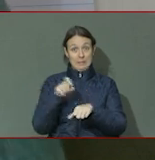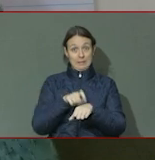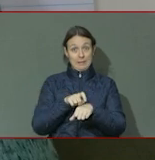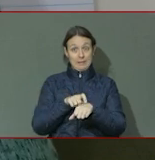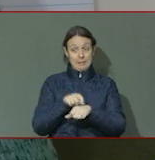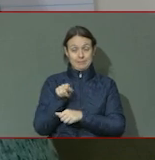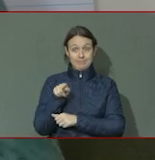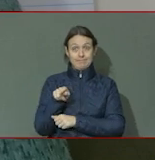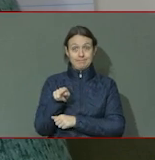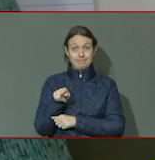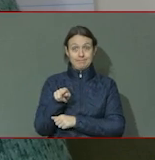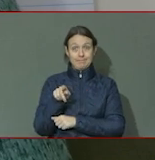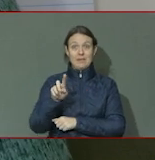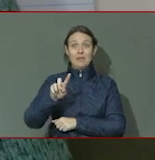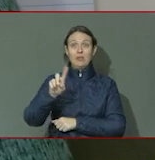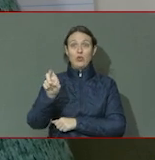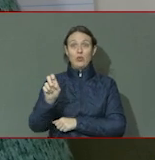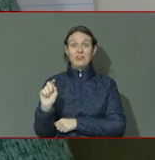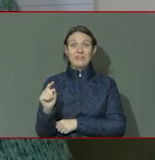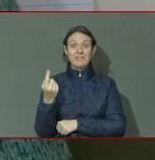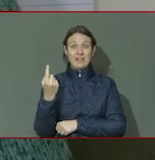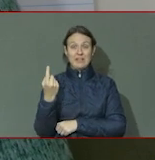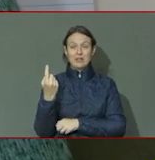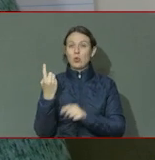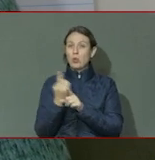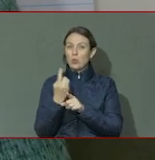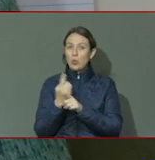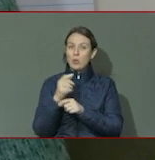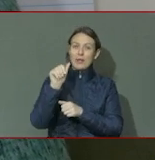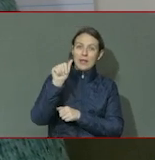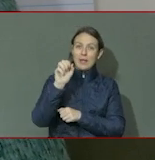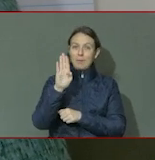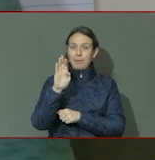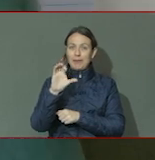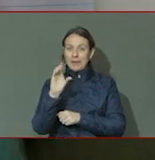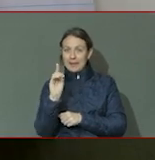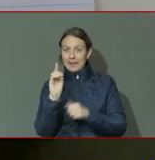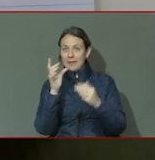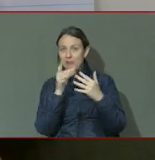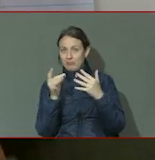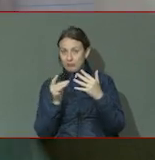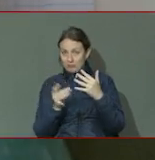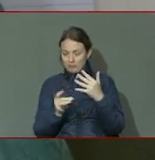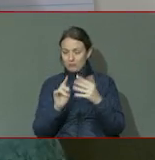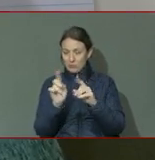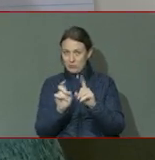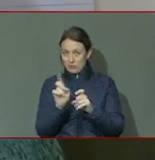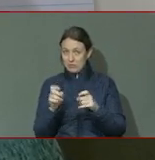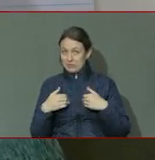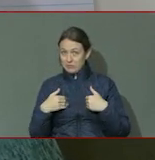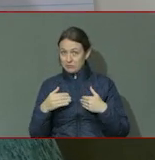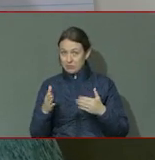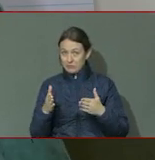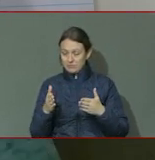the first question is always the multiple choice question. So it's the multiple choice question.